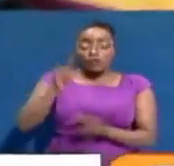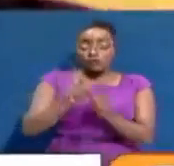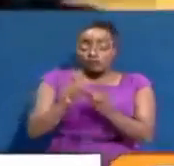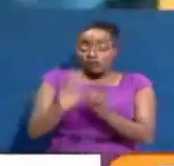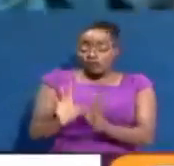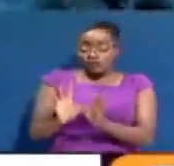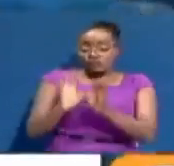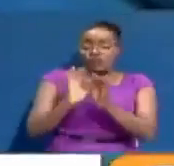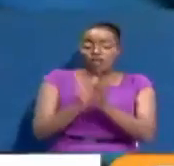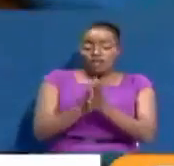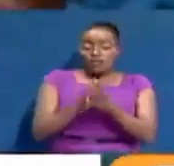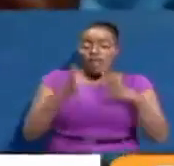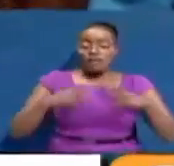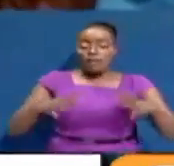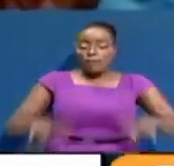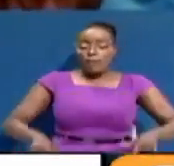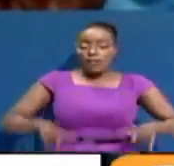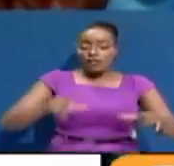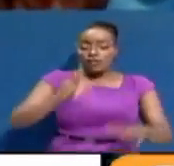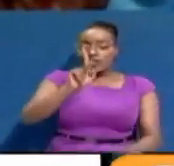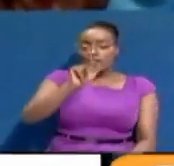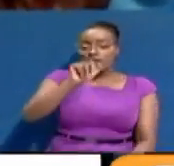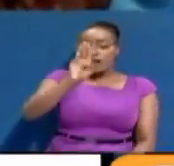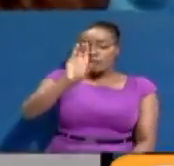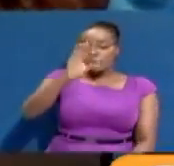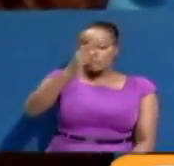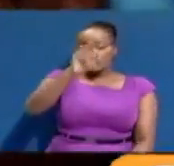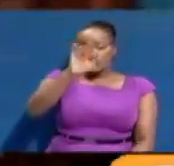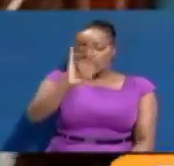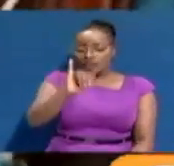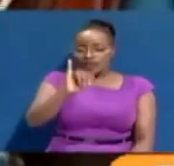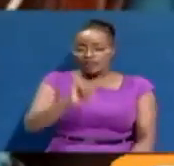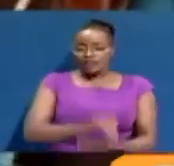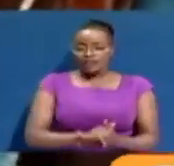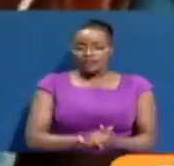her and the people of Kabuchai. Mashirima Kapombe, Citizen TV.